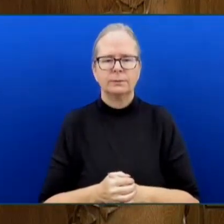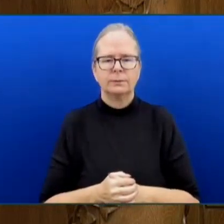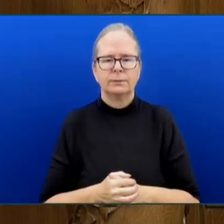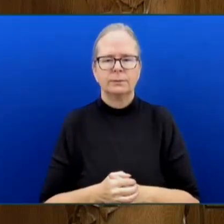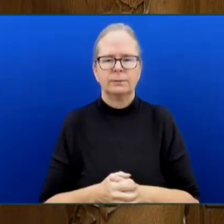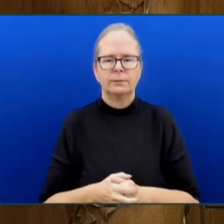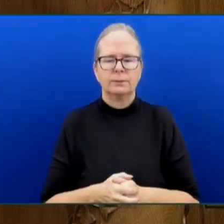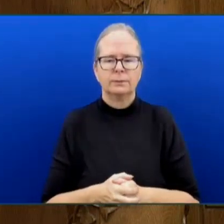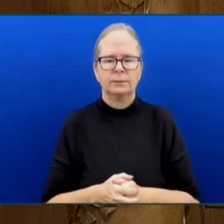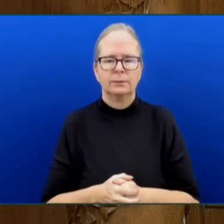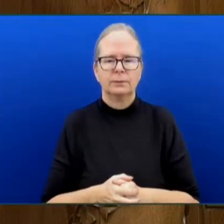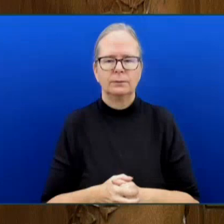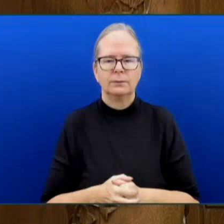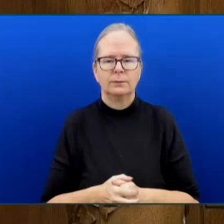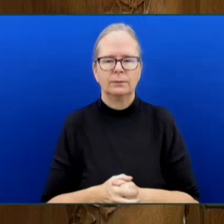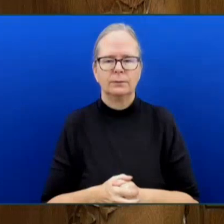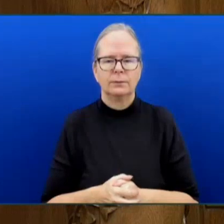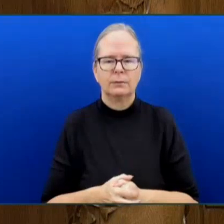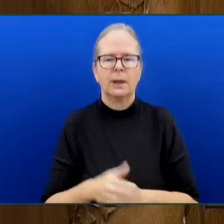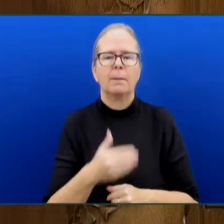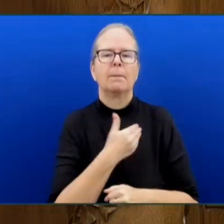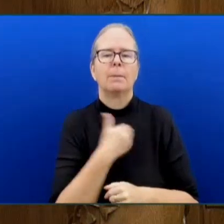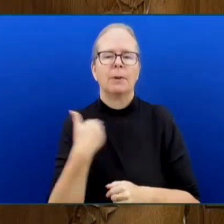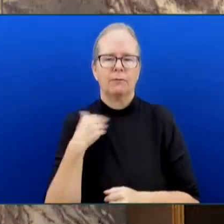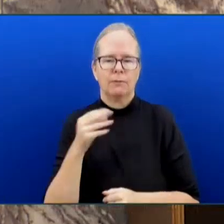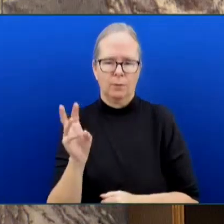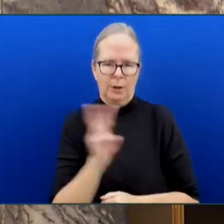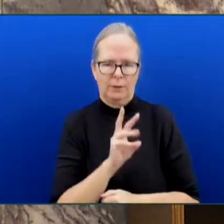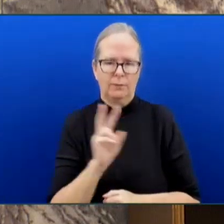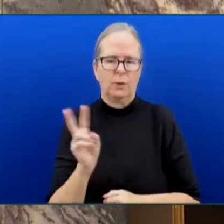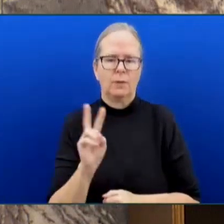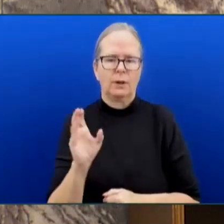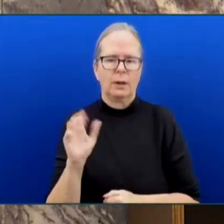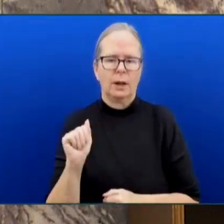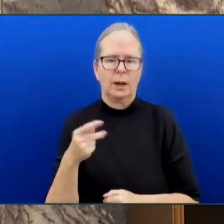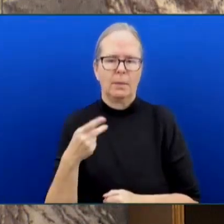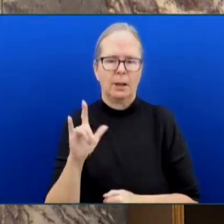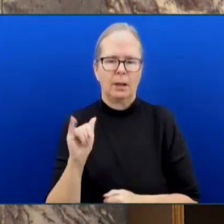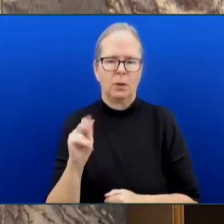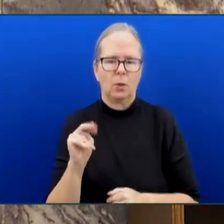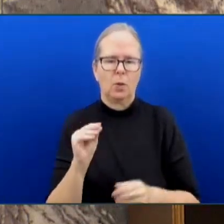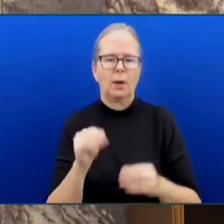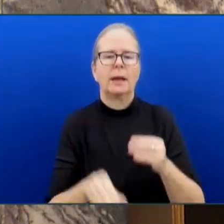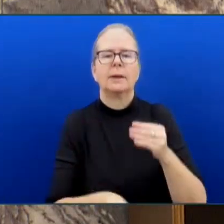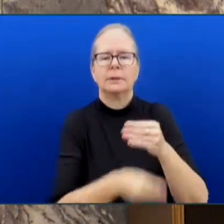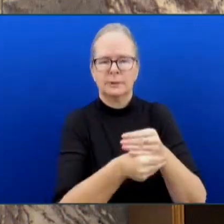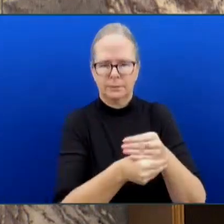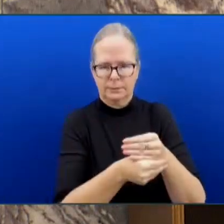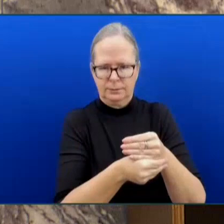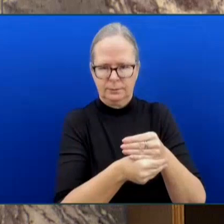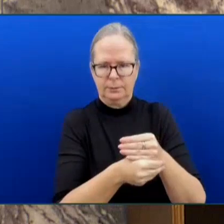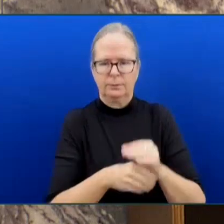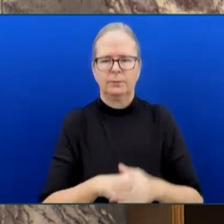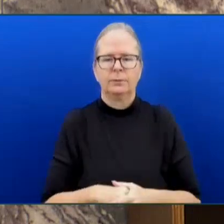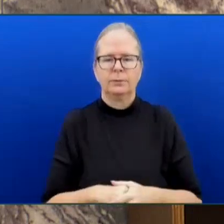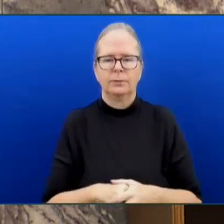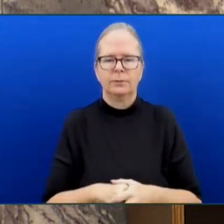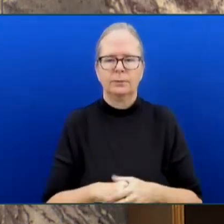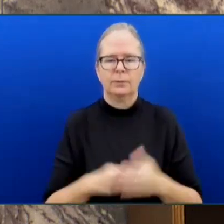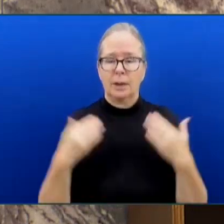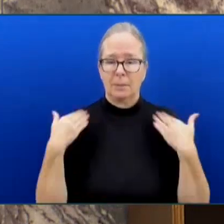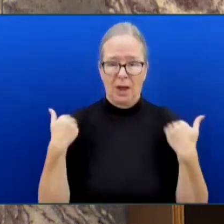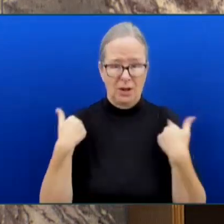Member for West Vancouver Capilano, supplemental. Mr. Speaker, it should concern us all that this minister doesn't understand that these questions